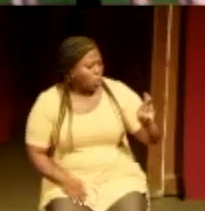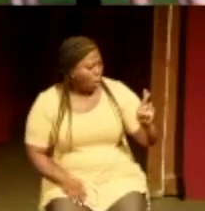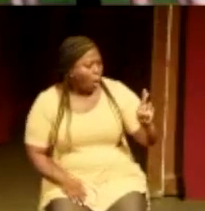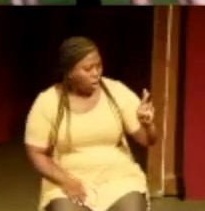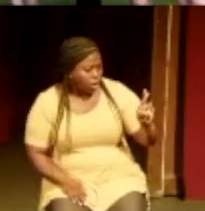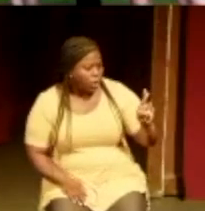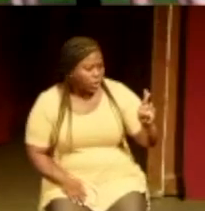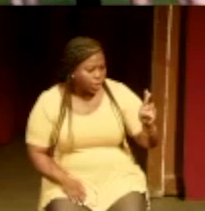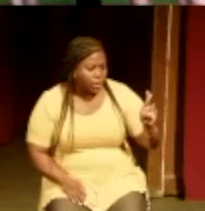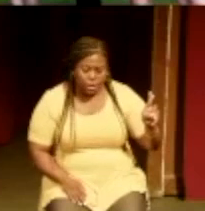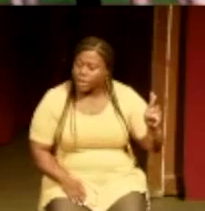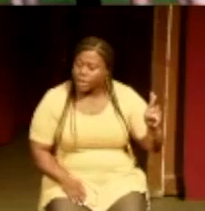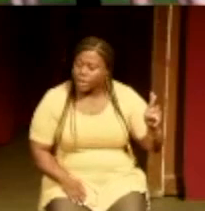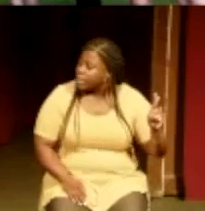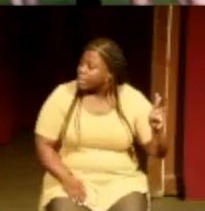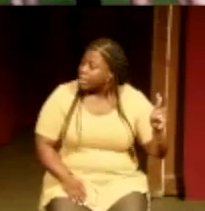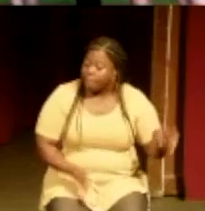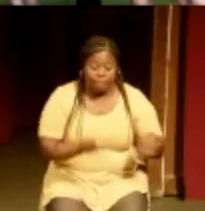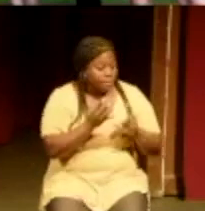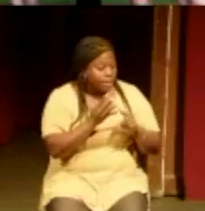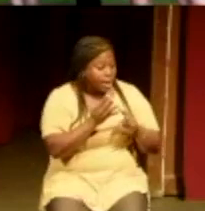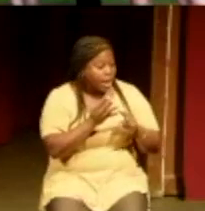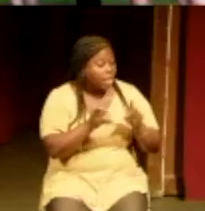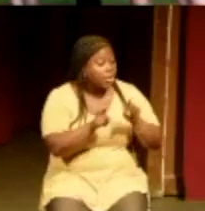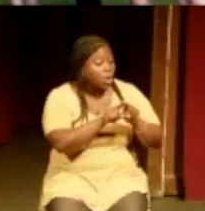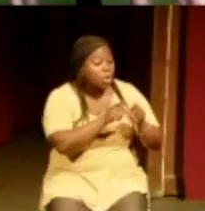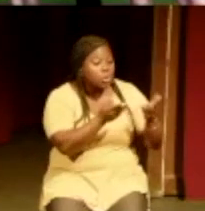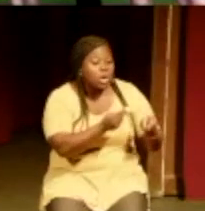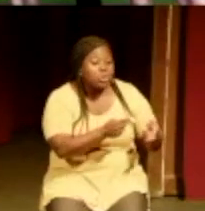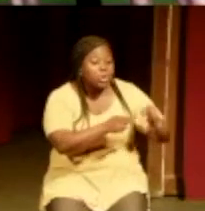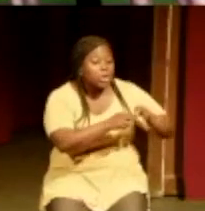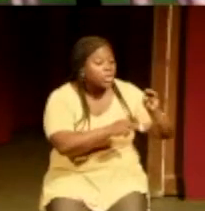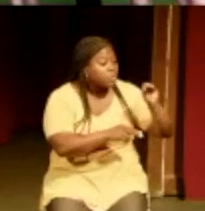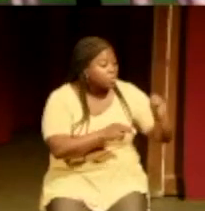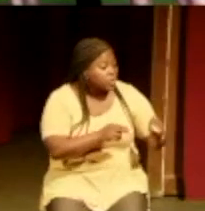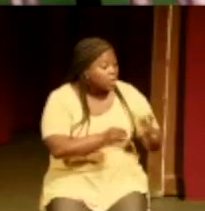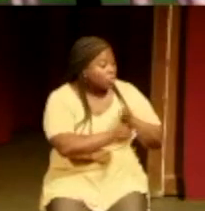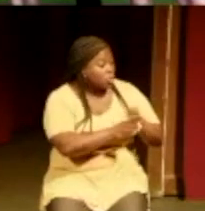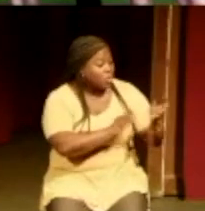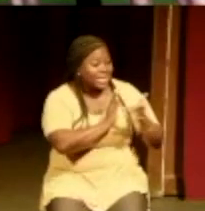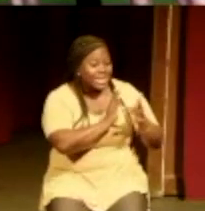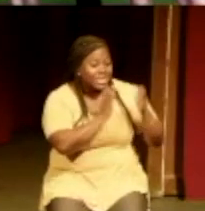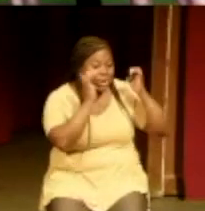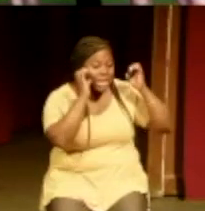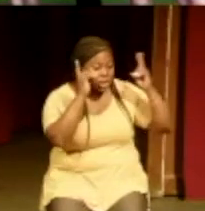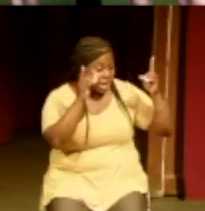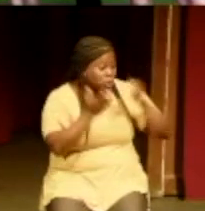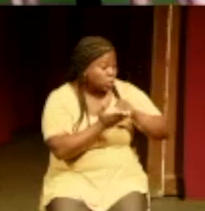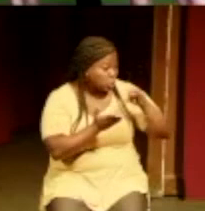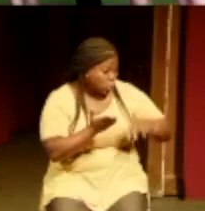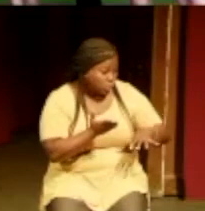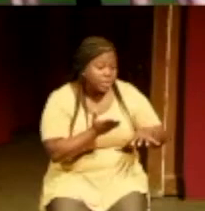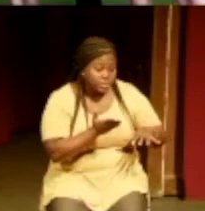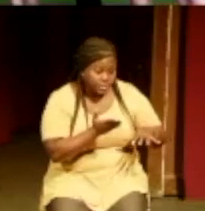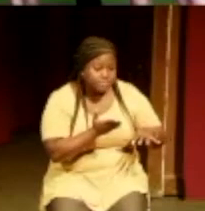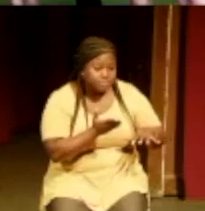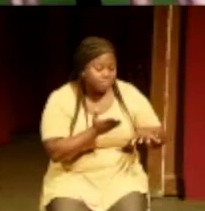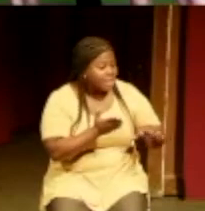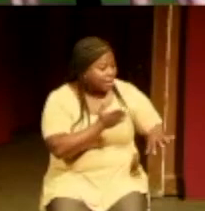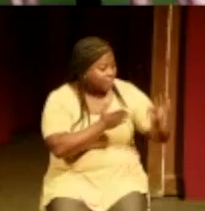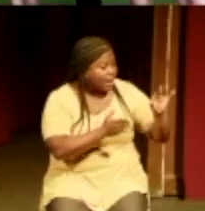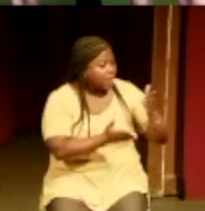very first year. And then finally, increase the percentage of our career technical education students that find meaningful